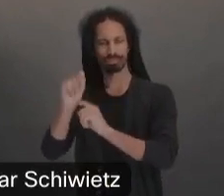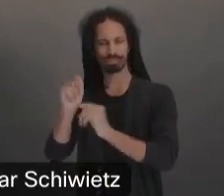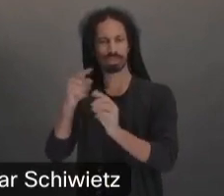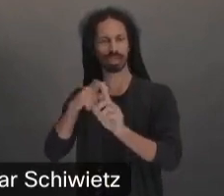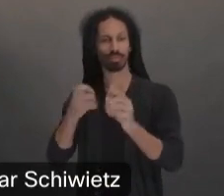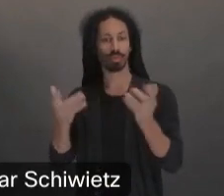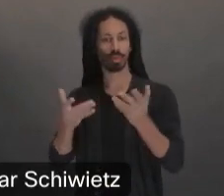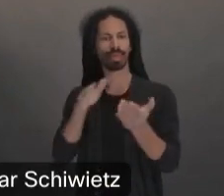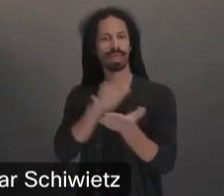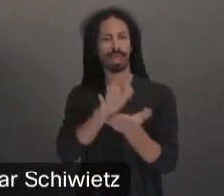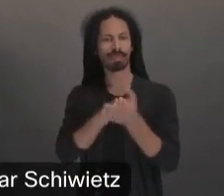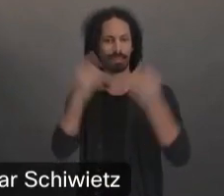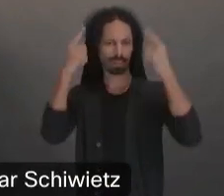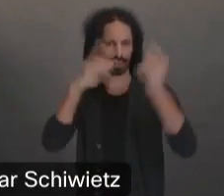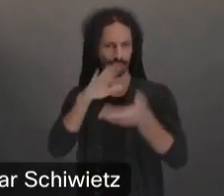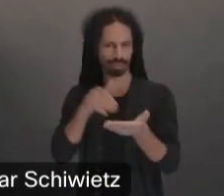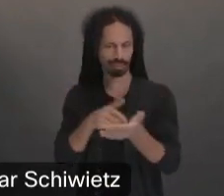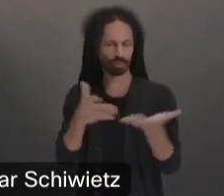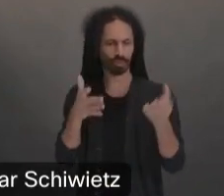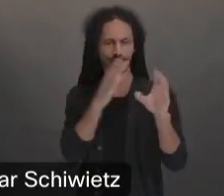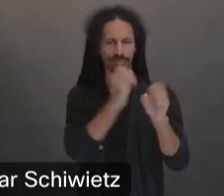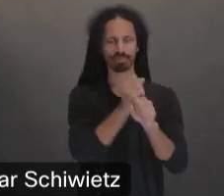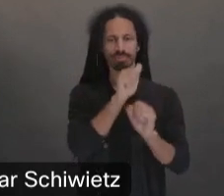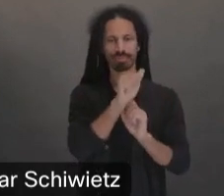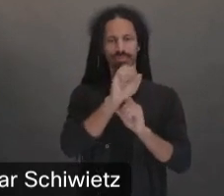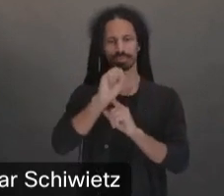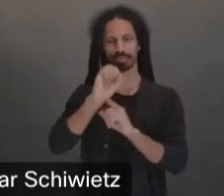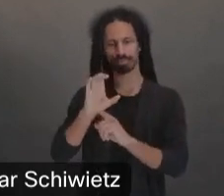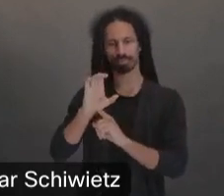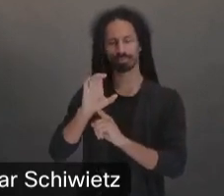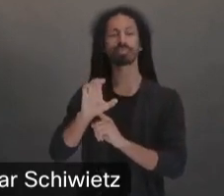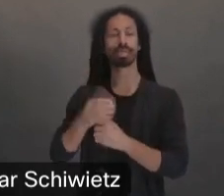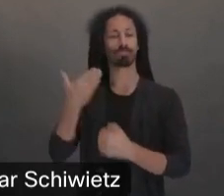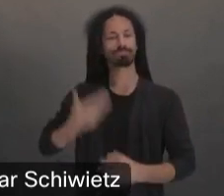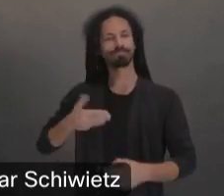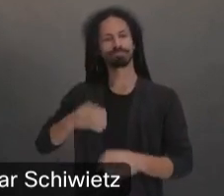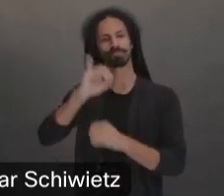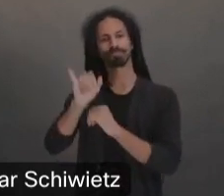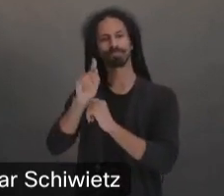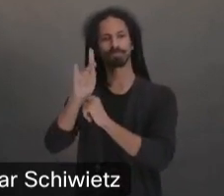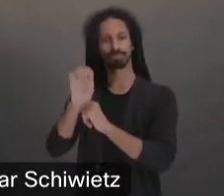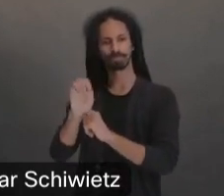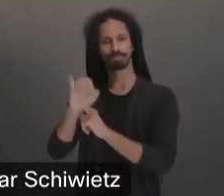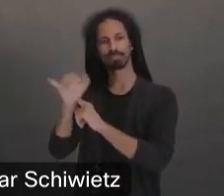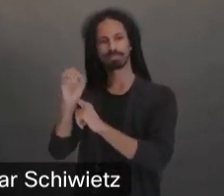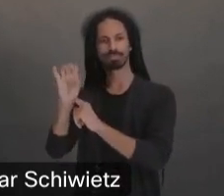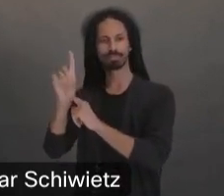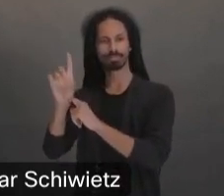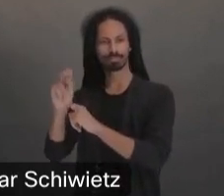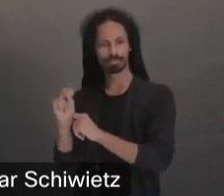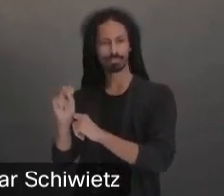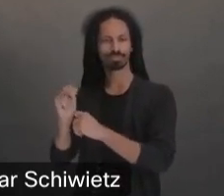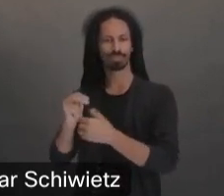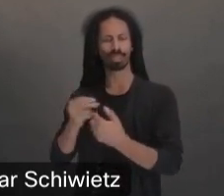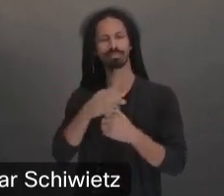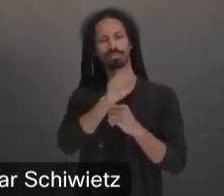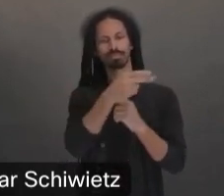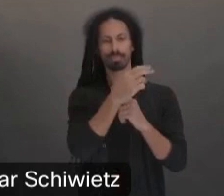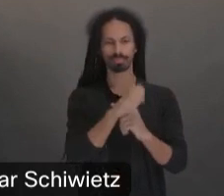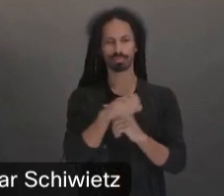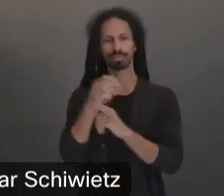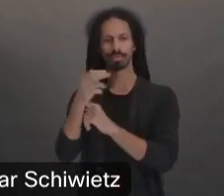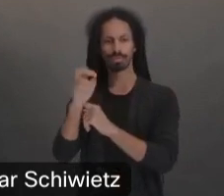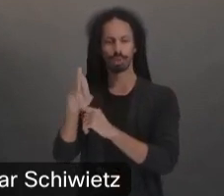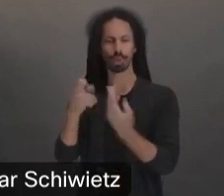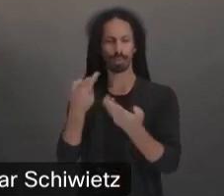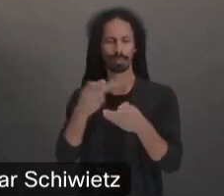Today, I will be your workshop facilitator. My name is Jackie Jordan. My pronouns are she, her, and I'm an academic support specialist at the